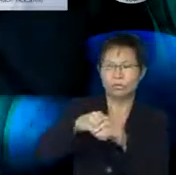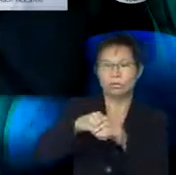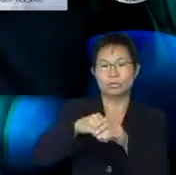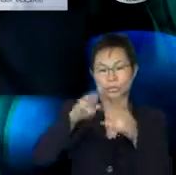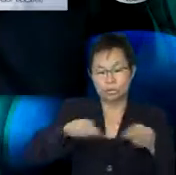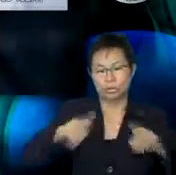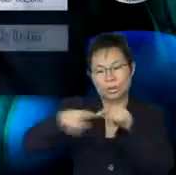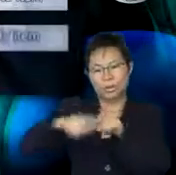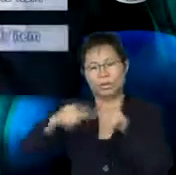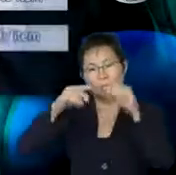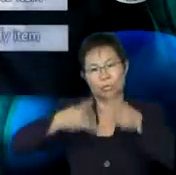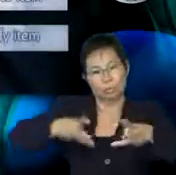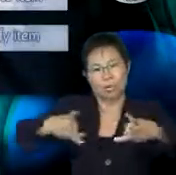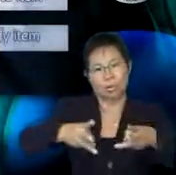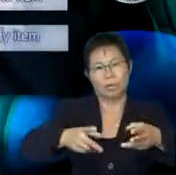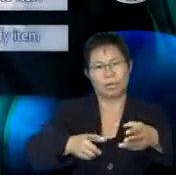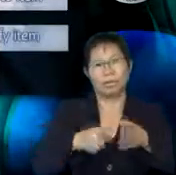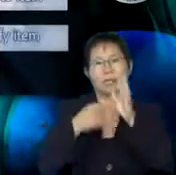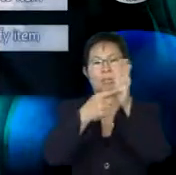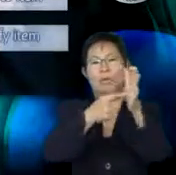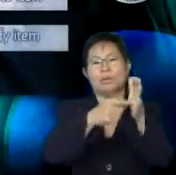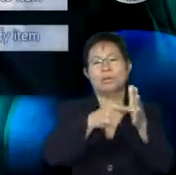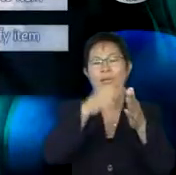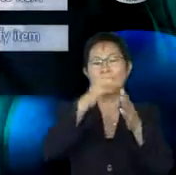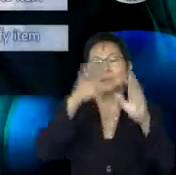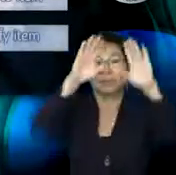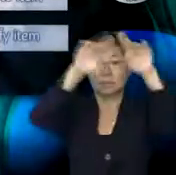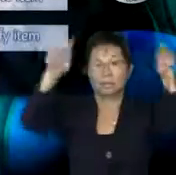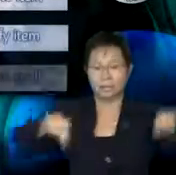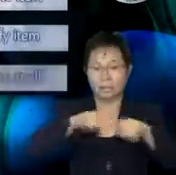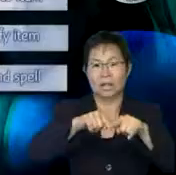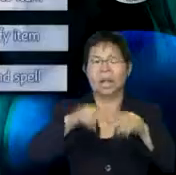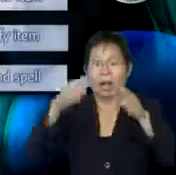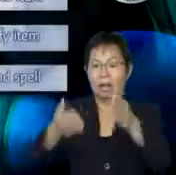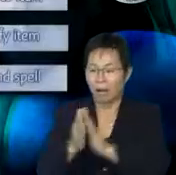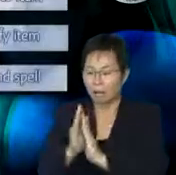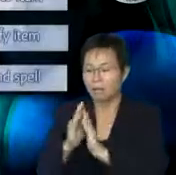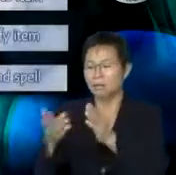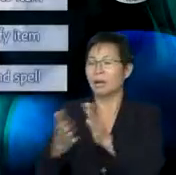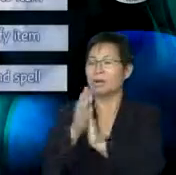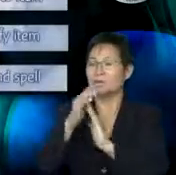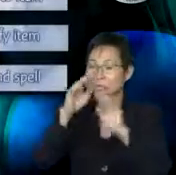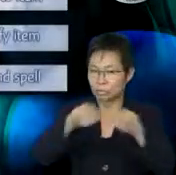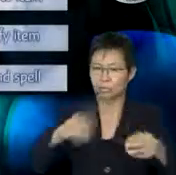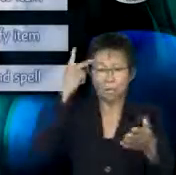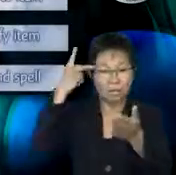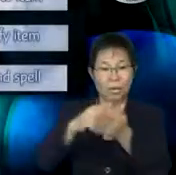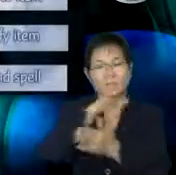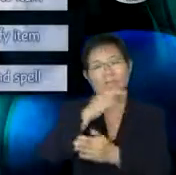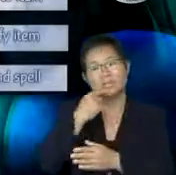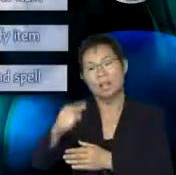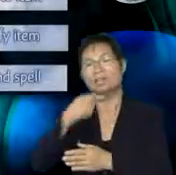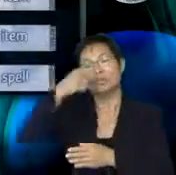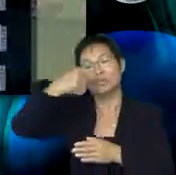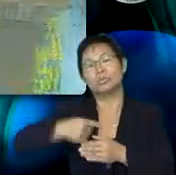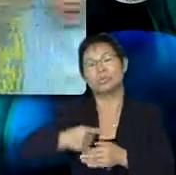to the specific item on the chart, asks a student to identify it, and then gets the students to say it aloud and